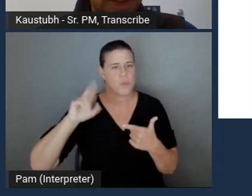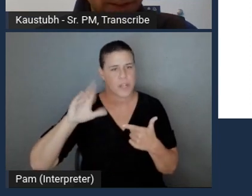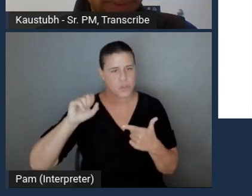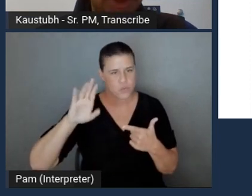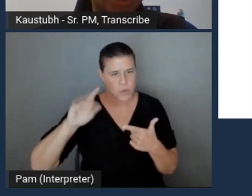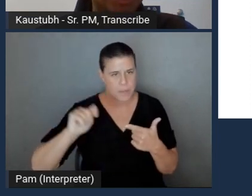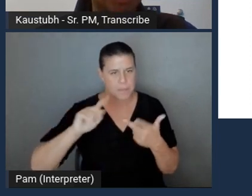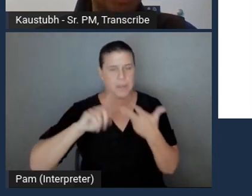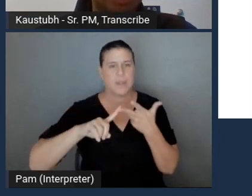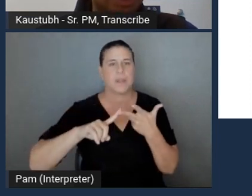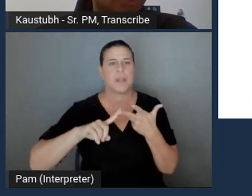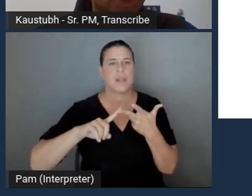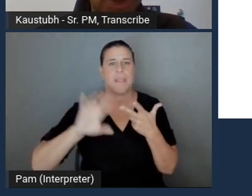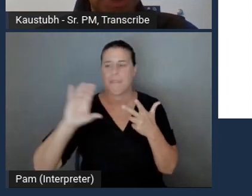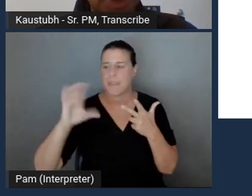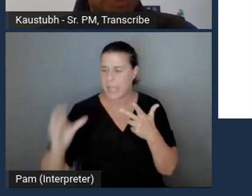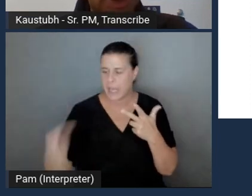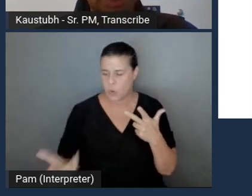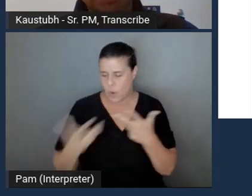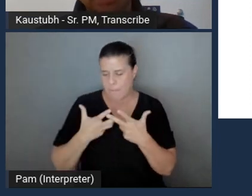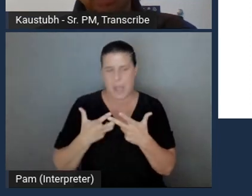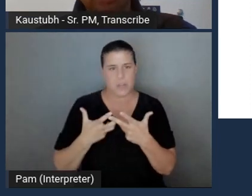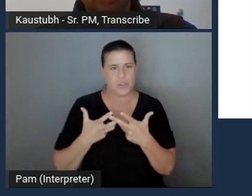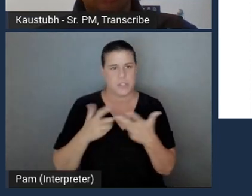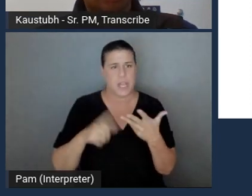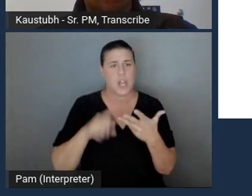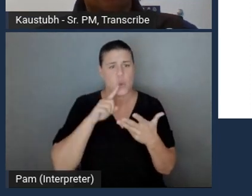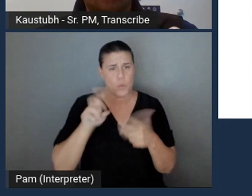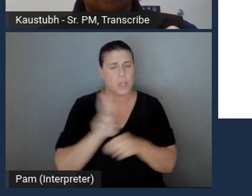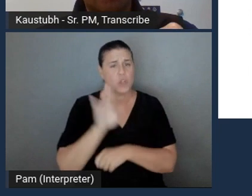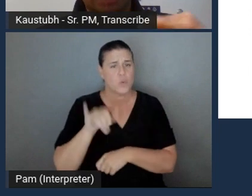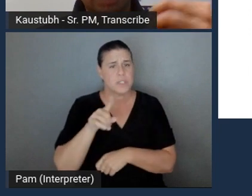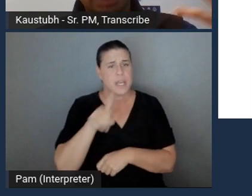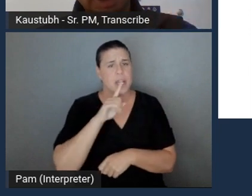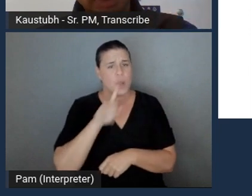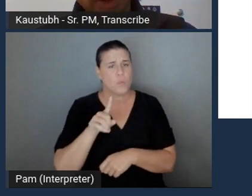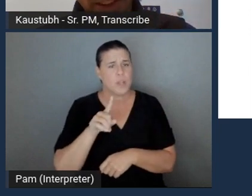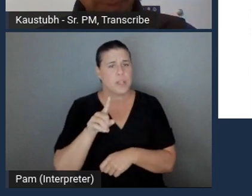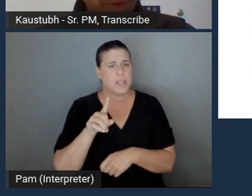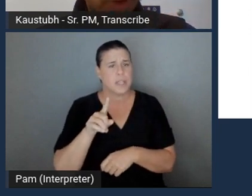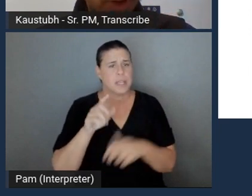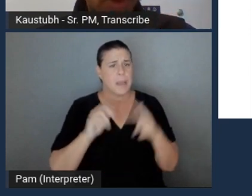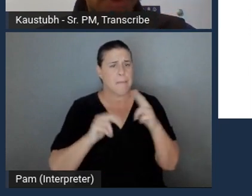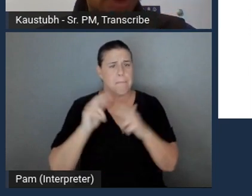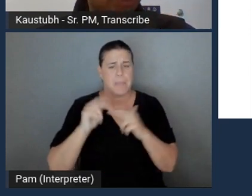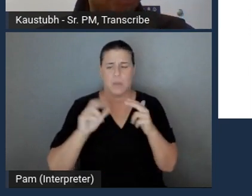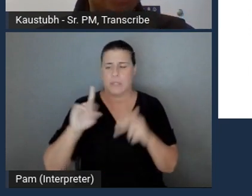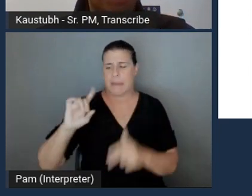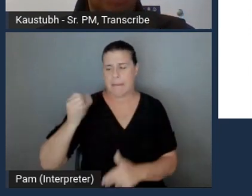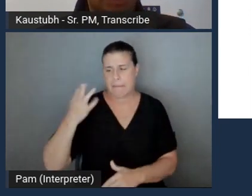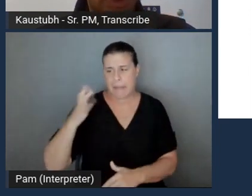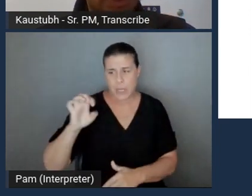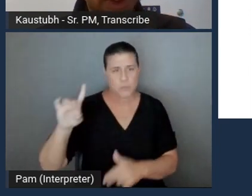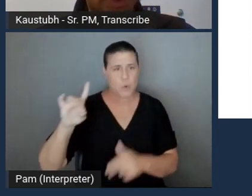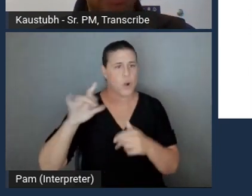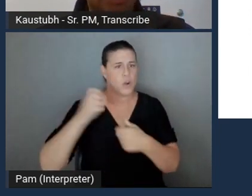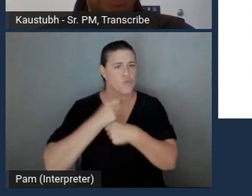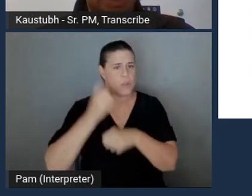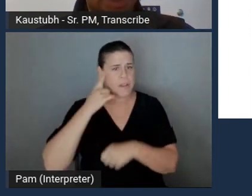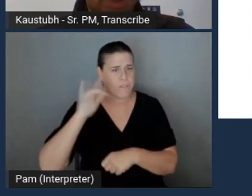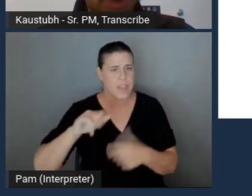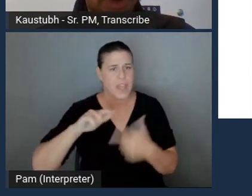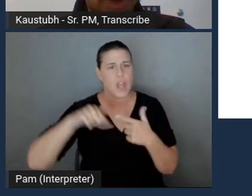the category matches, and you can really take this and sort of build intelligent dashboards on top of it. You can use Amazon